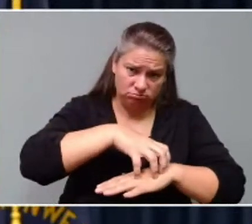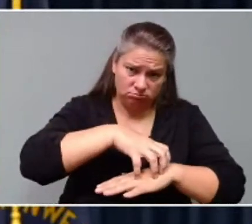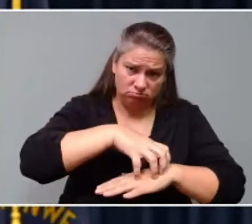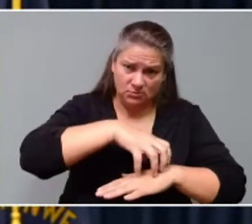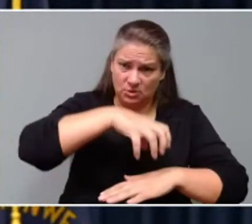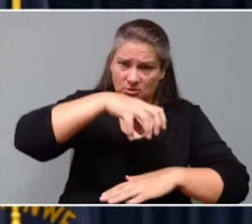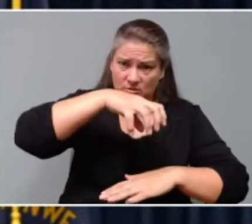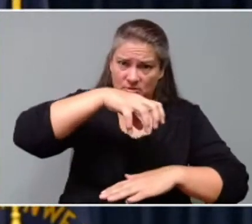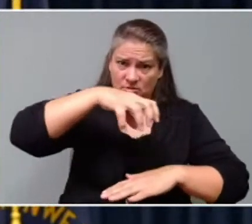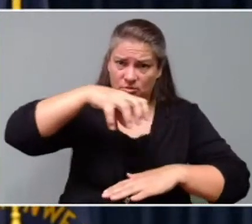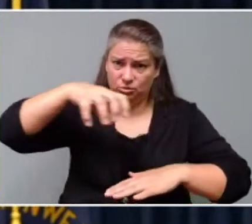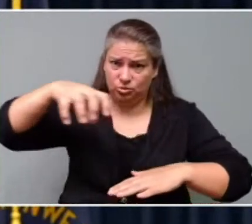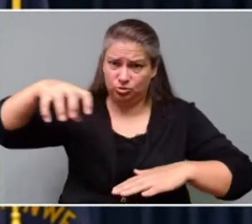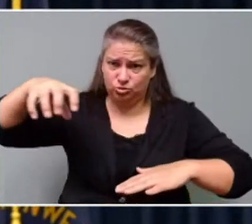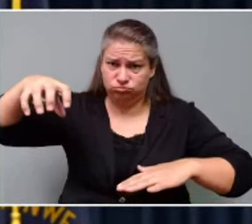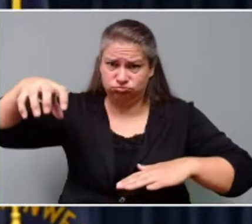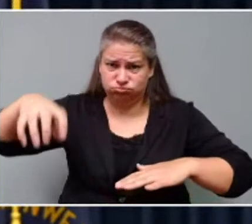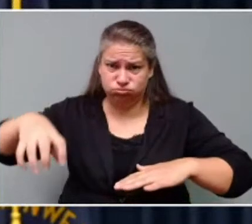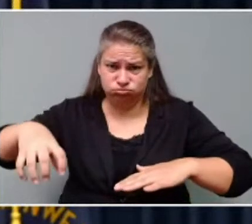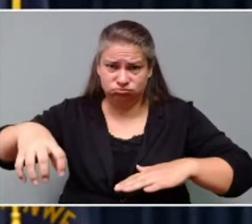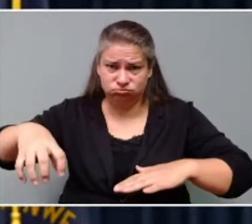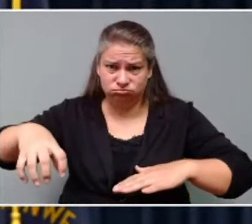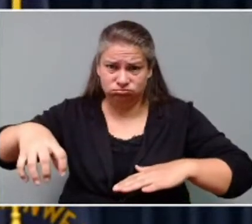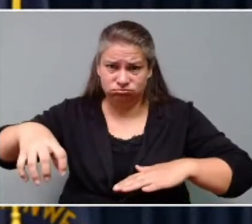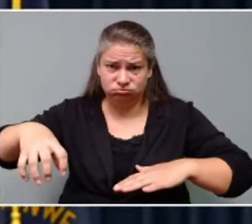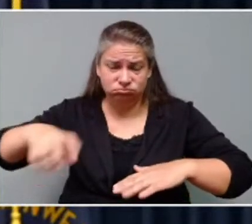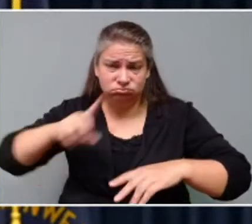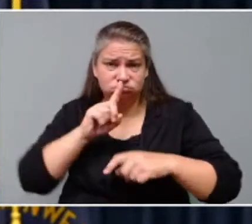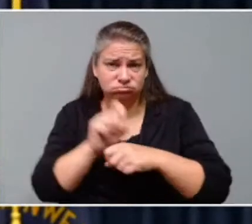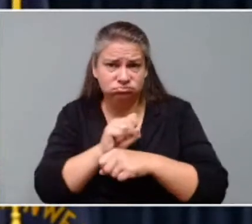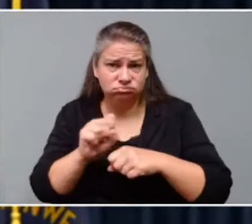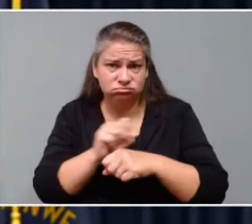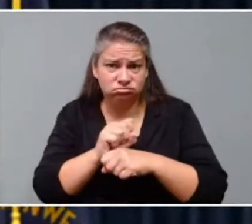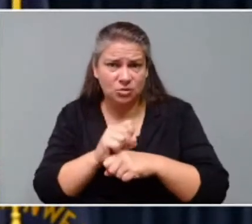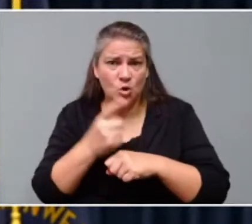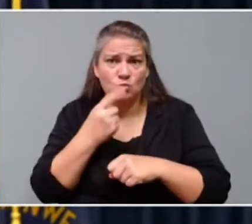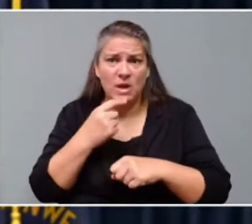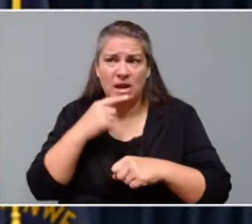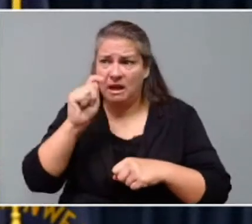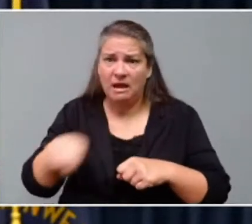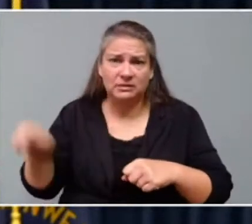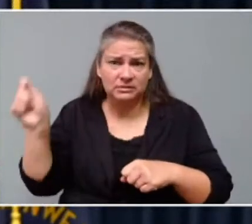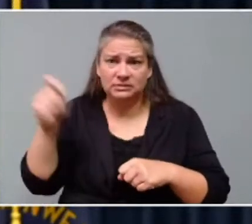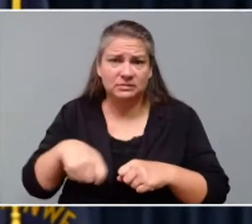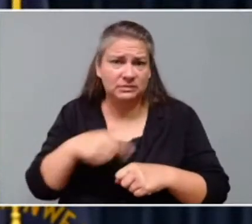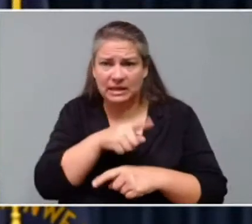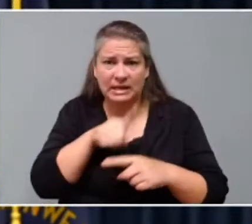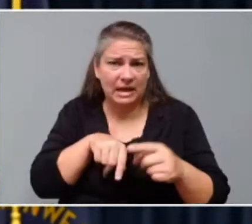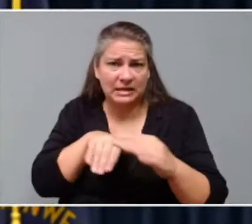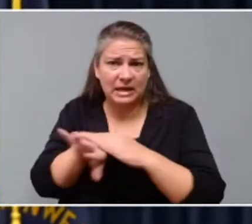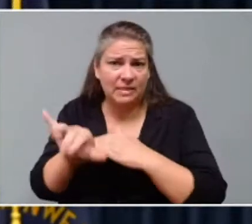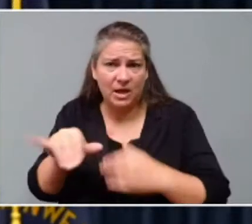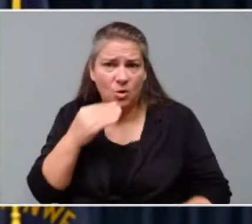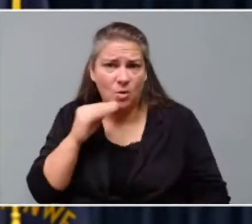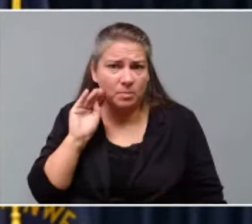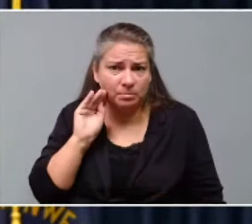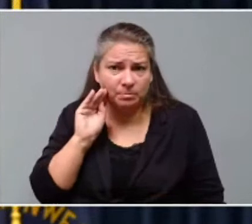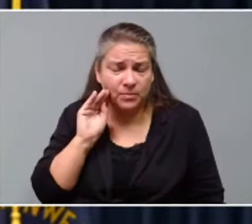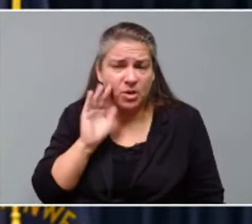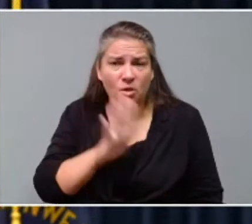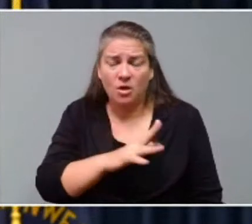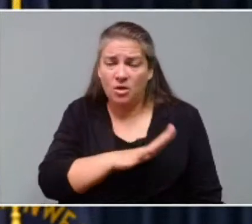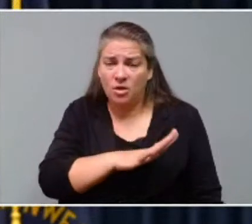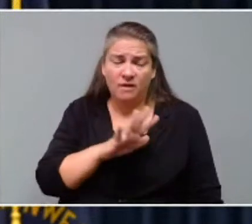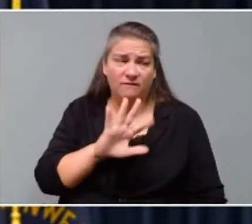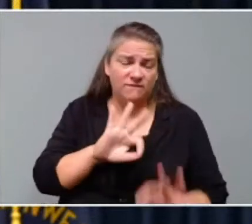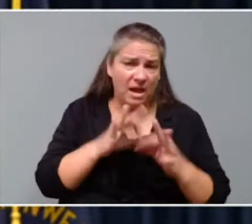it because they could not be re-entered. It was traumatic for each and every one of those families, and the denial